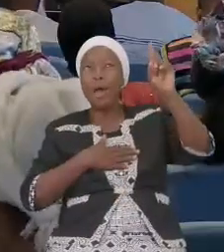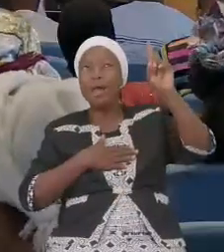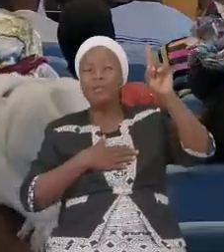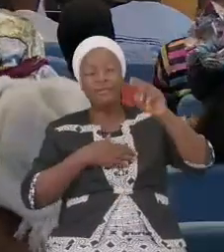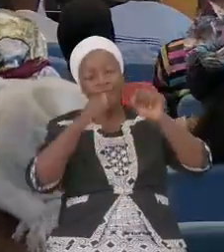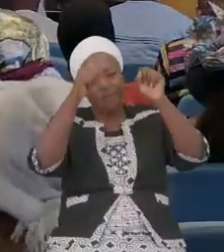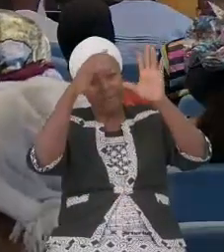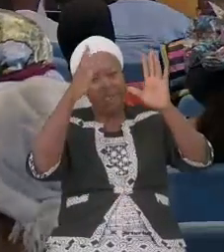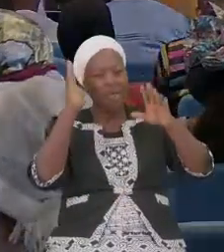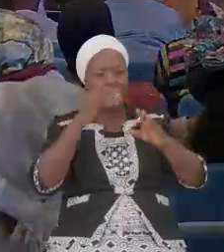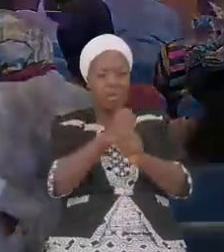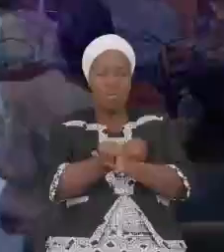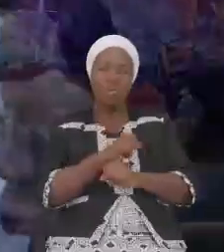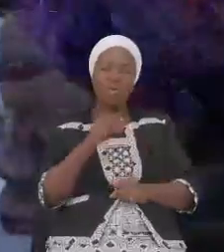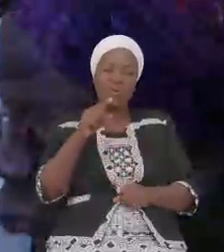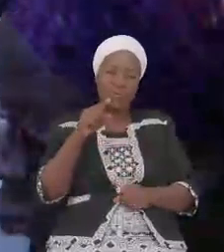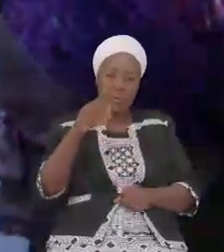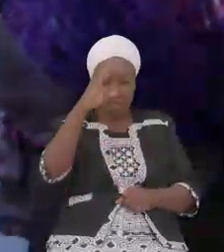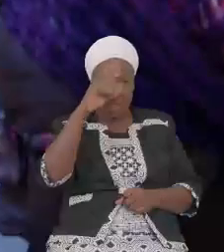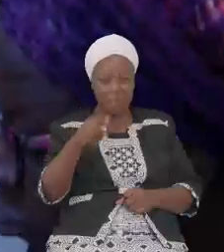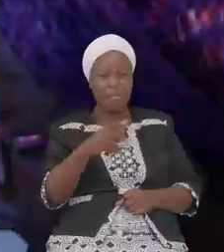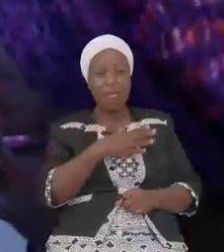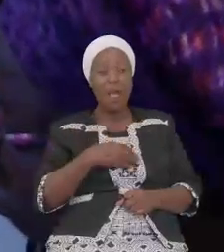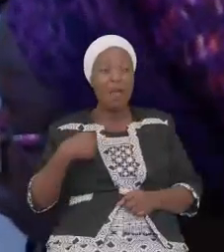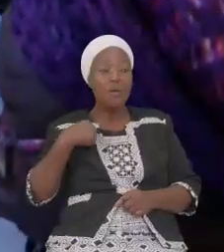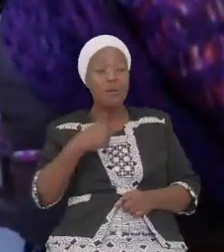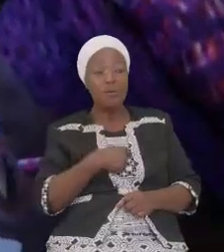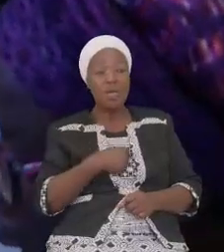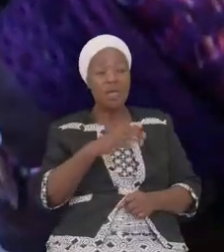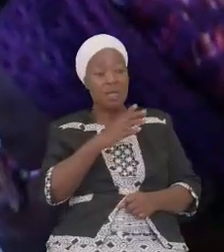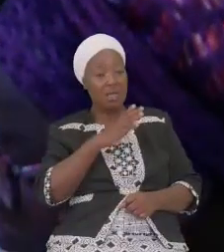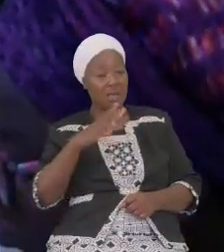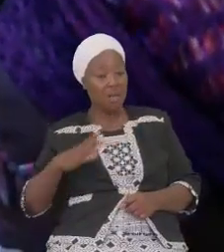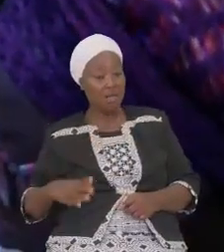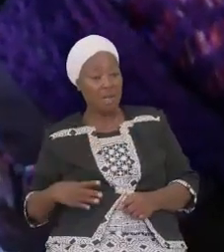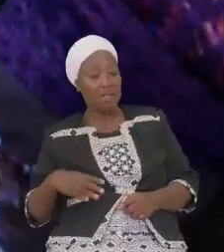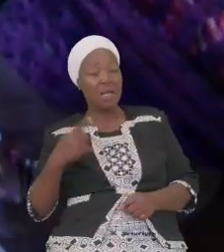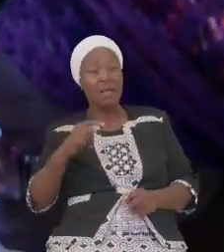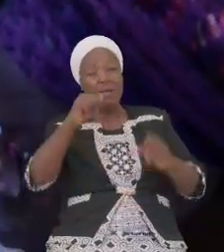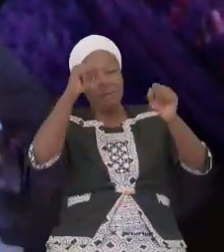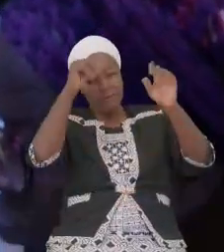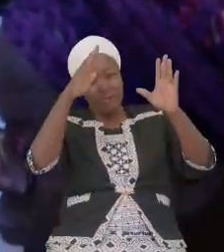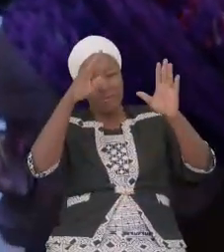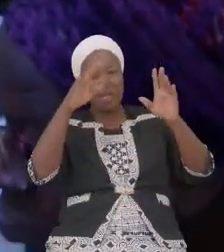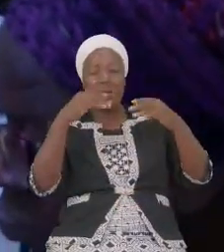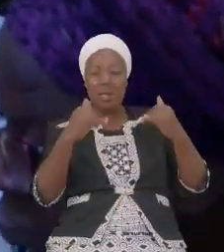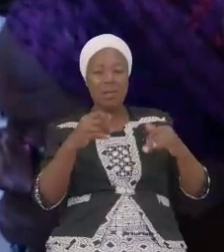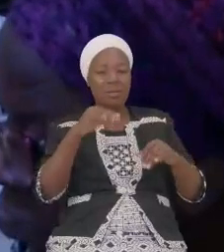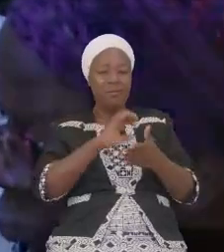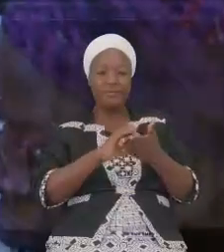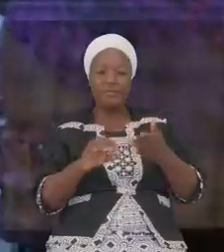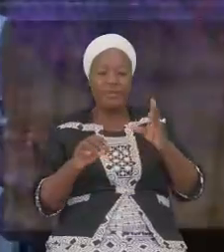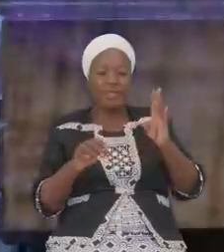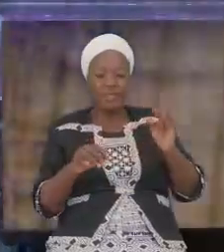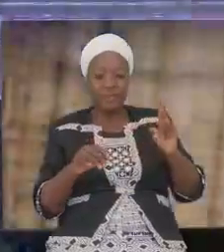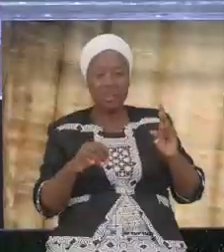will love him. And we, Christ and the Father. Already in verse 17, it says